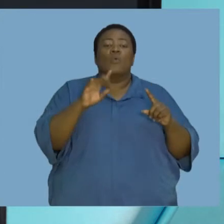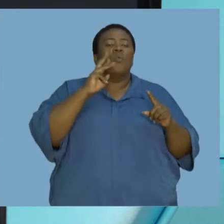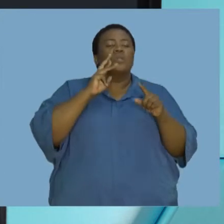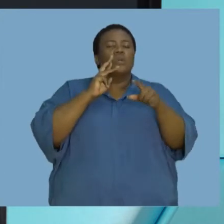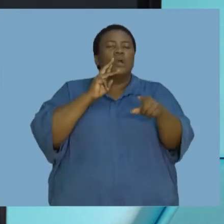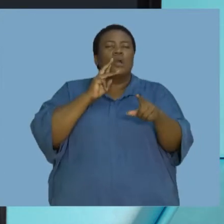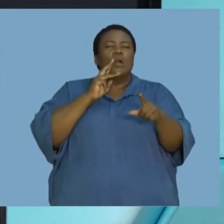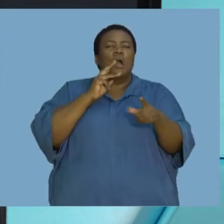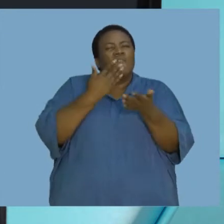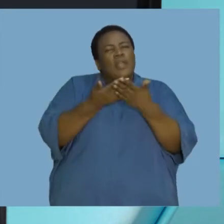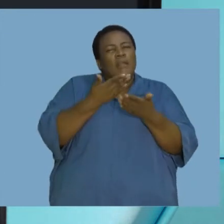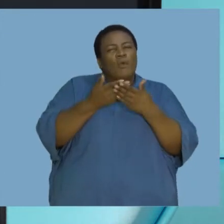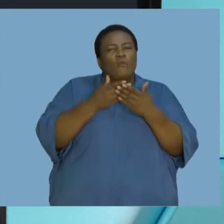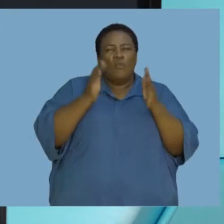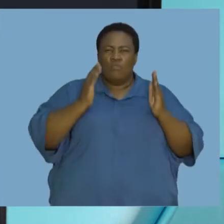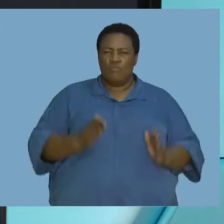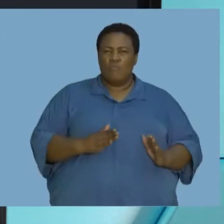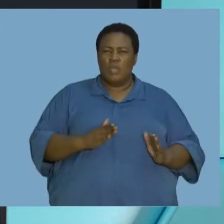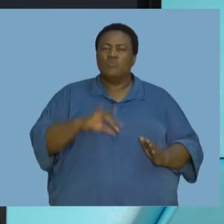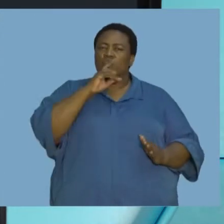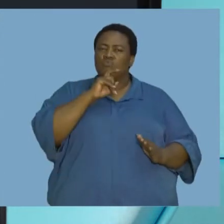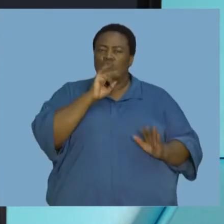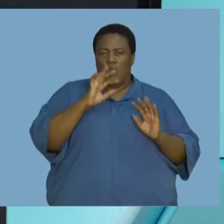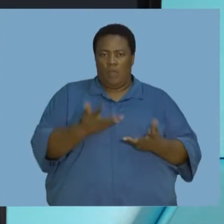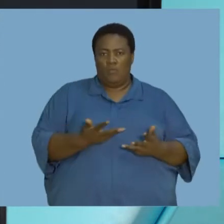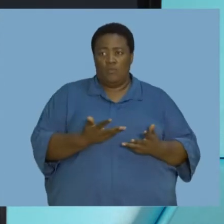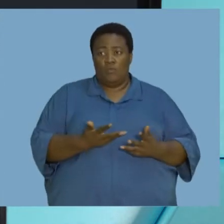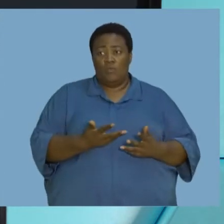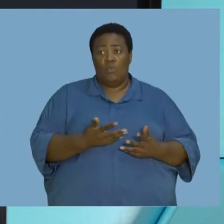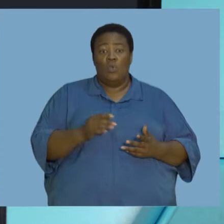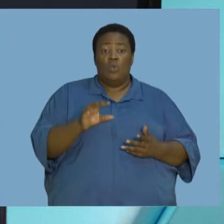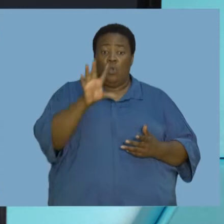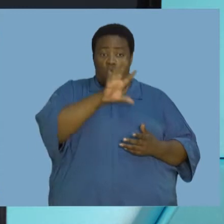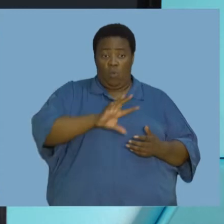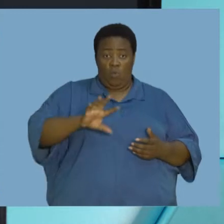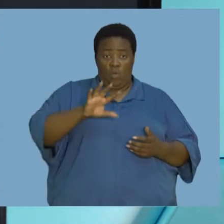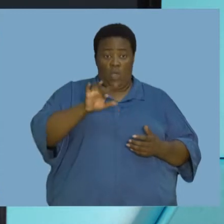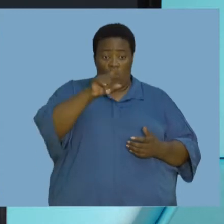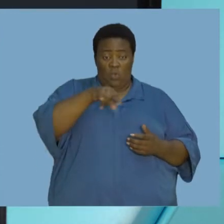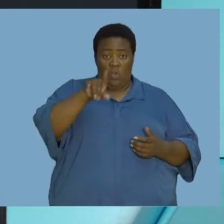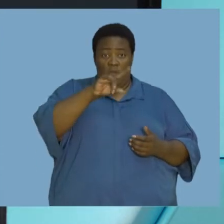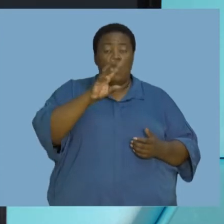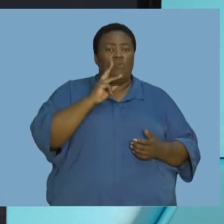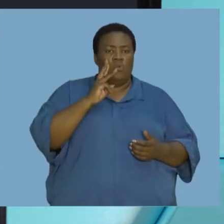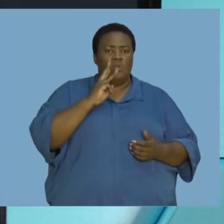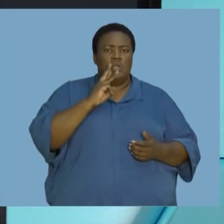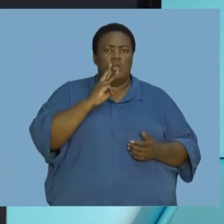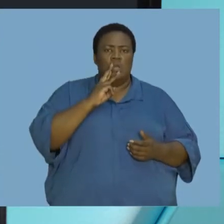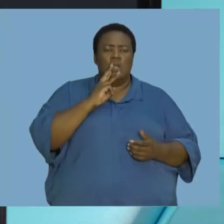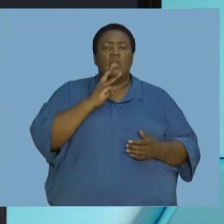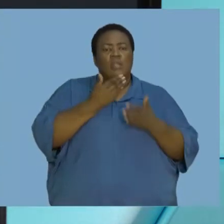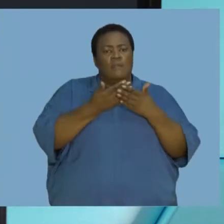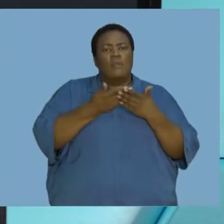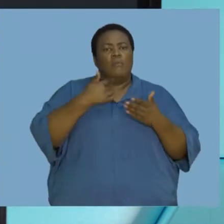for humans to consume? And so not all of that water is consumable in terms of us being able to drink. And that's an